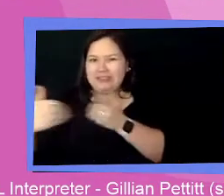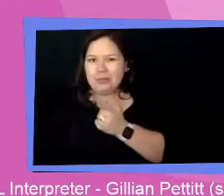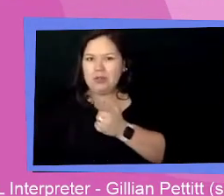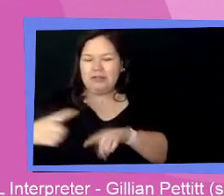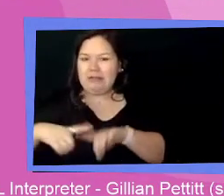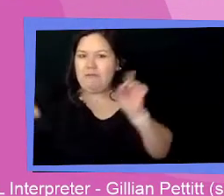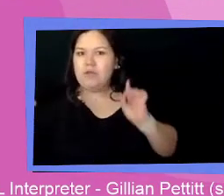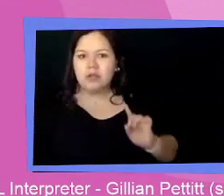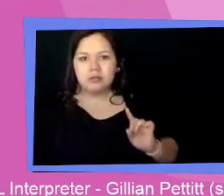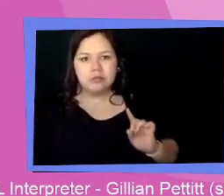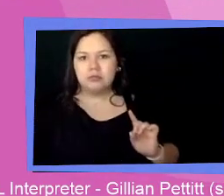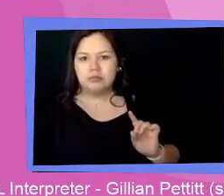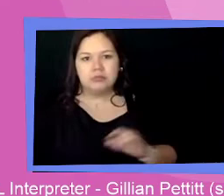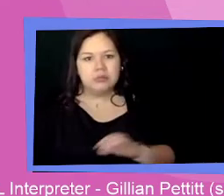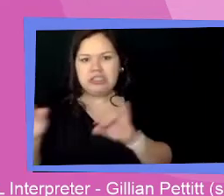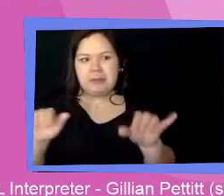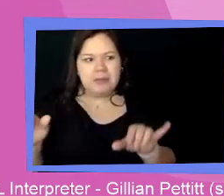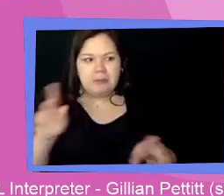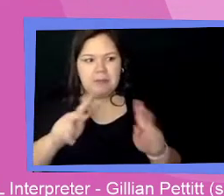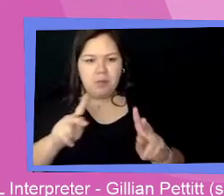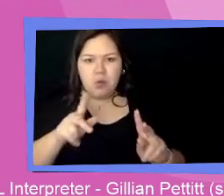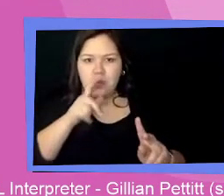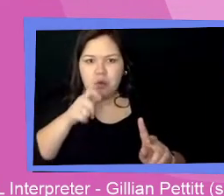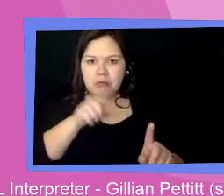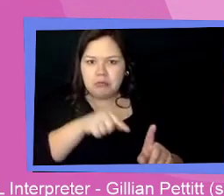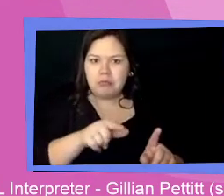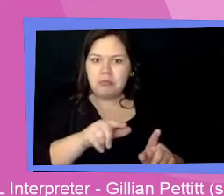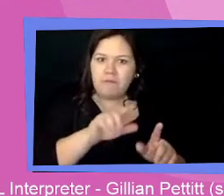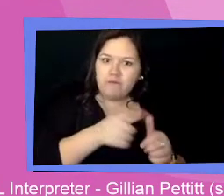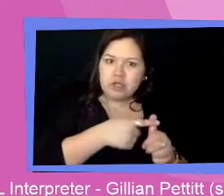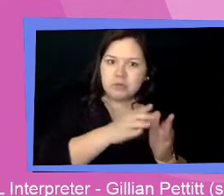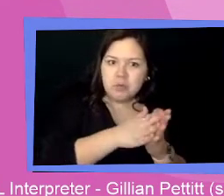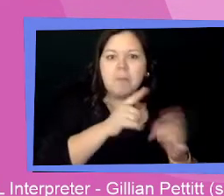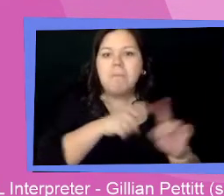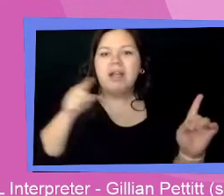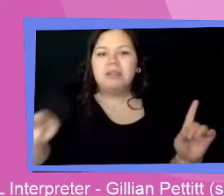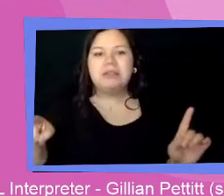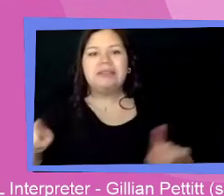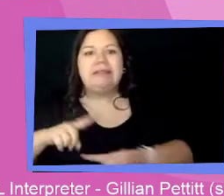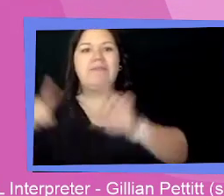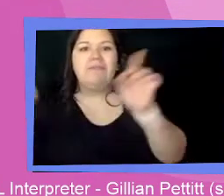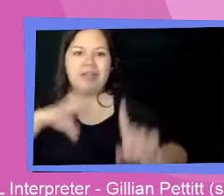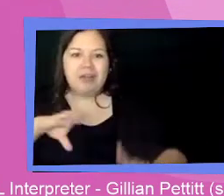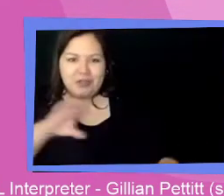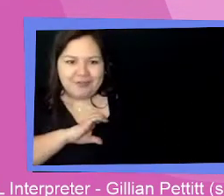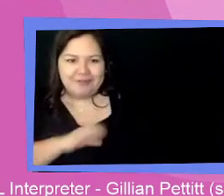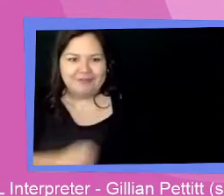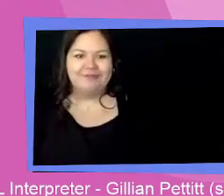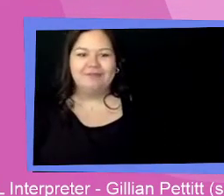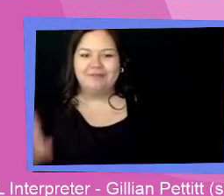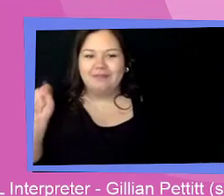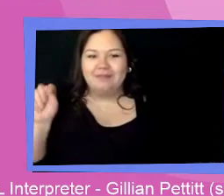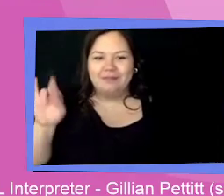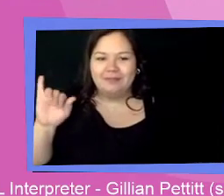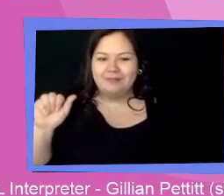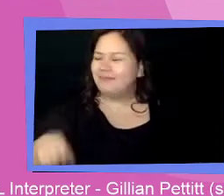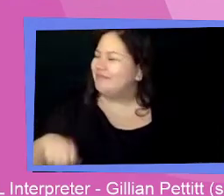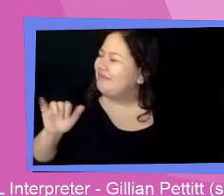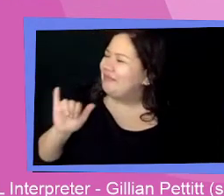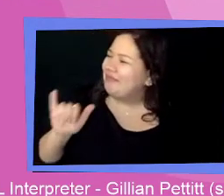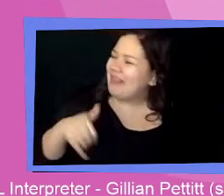the people in the books before them. Yeah, I love that, that you didn't write the manual. That's a good line.